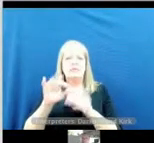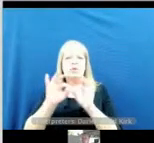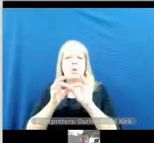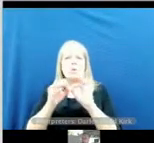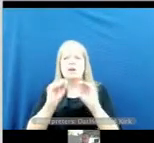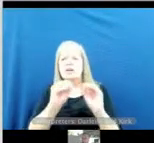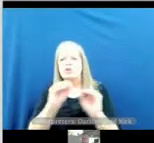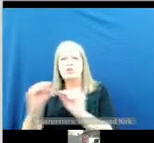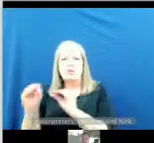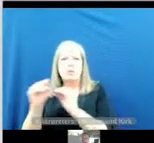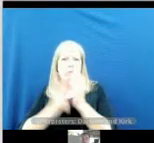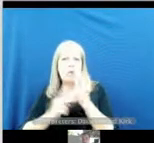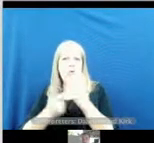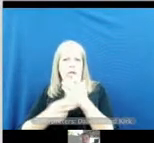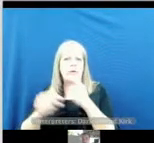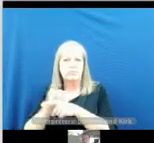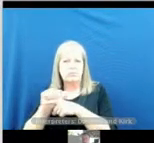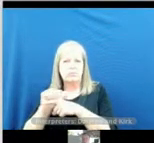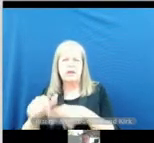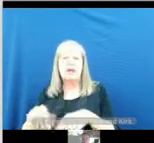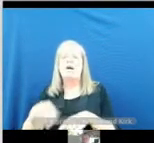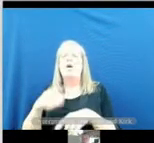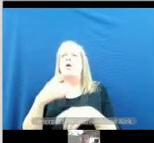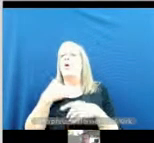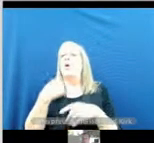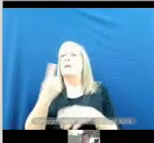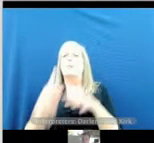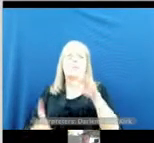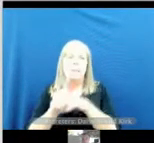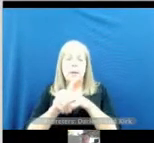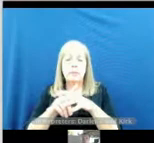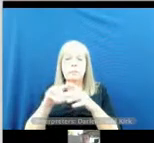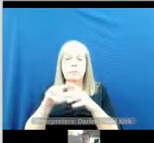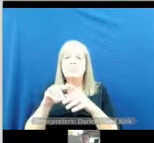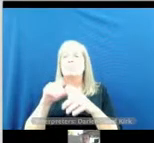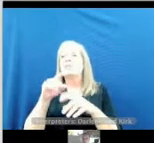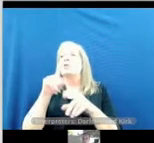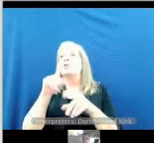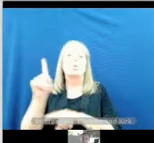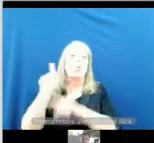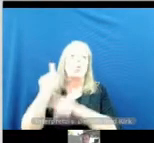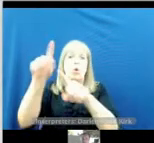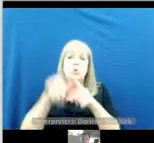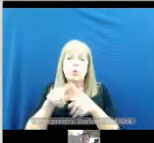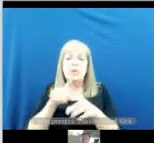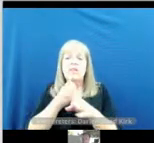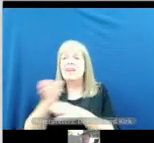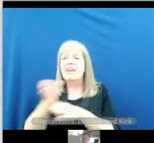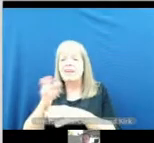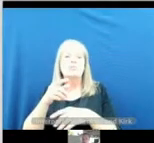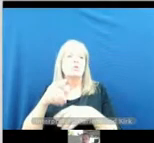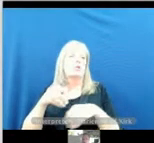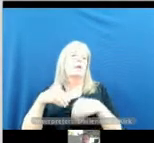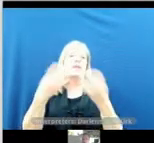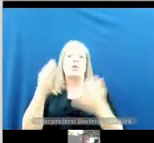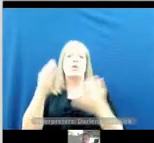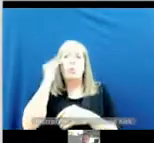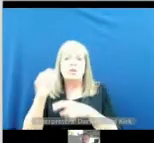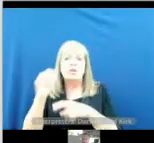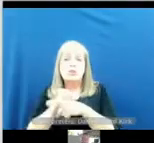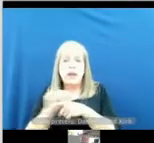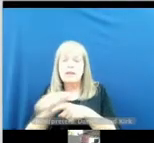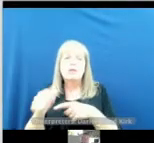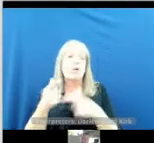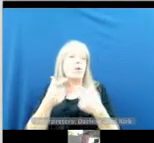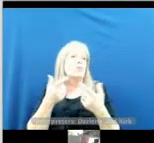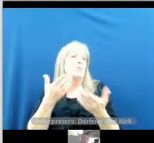you are a professional in the field and you're giving awareness trainings, you're doing professional development yourself. And even